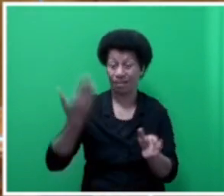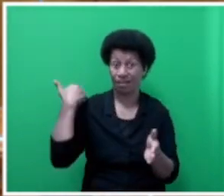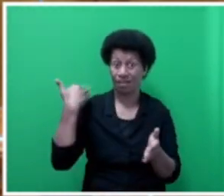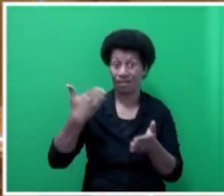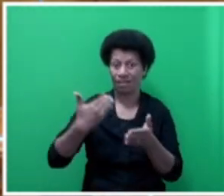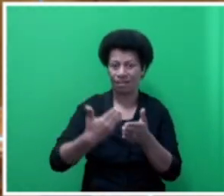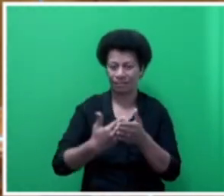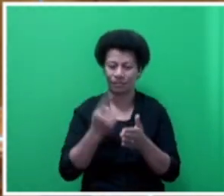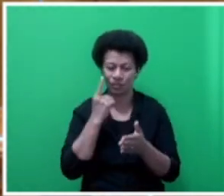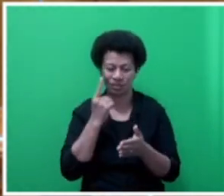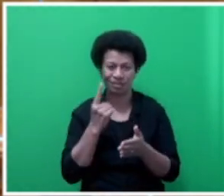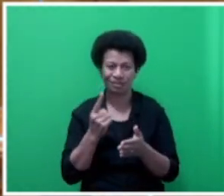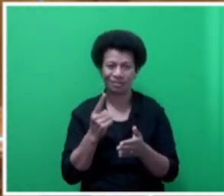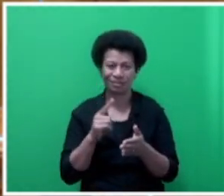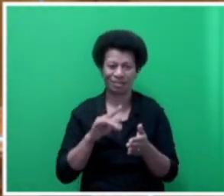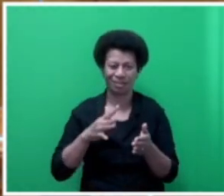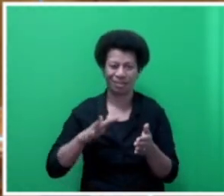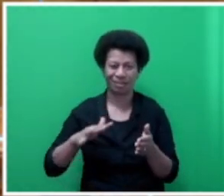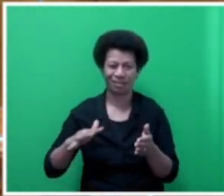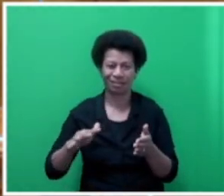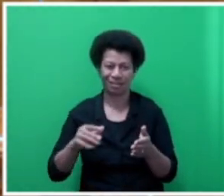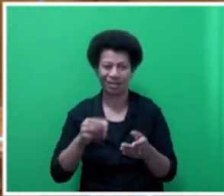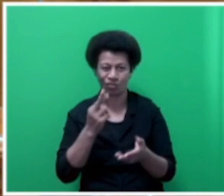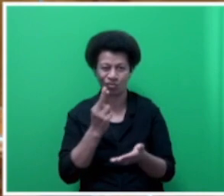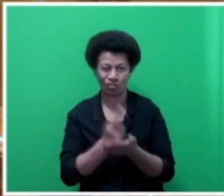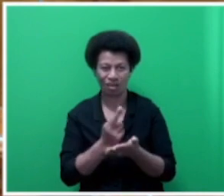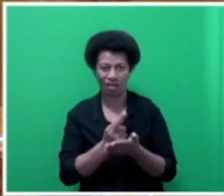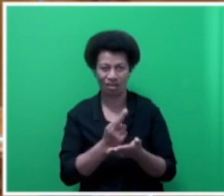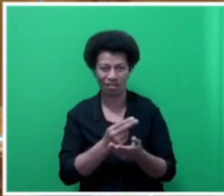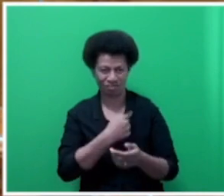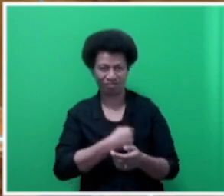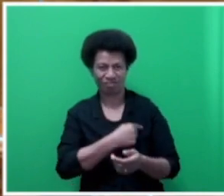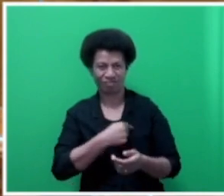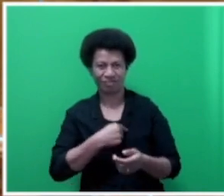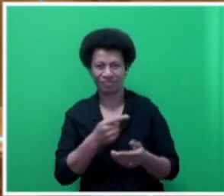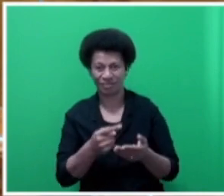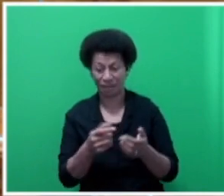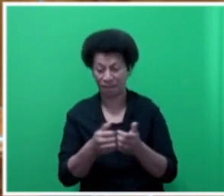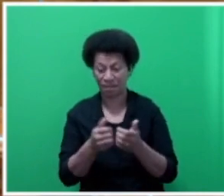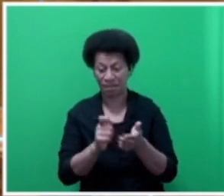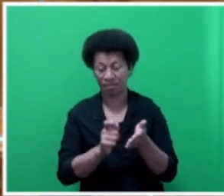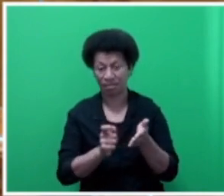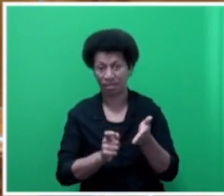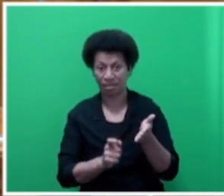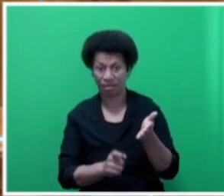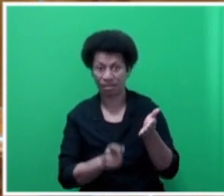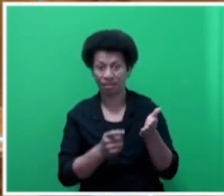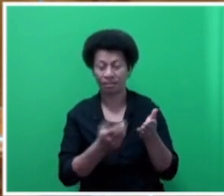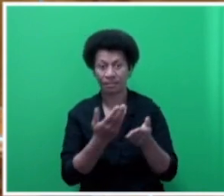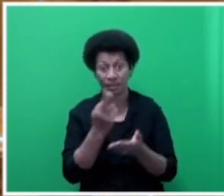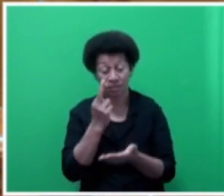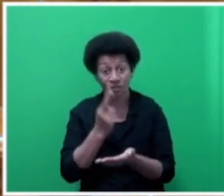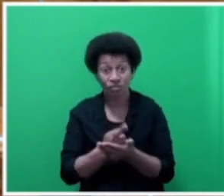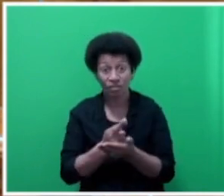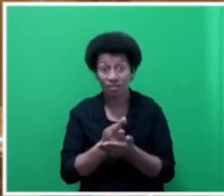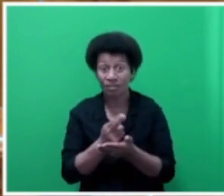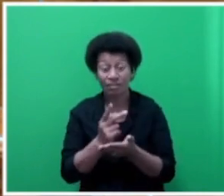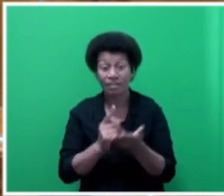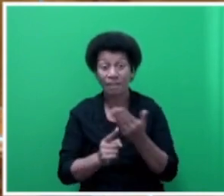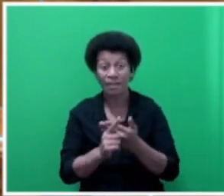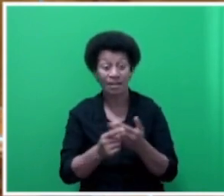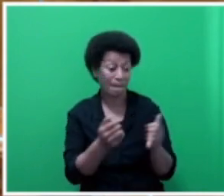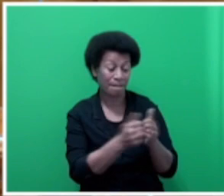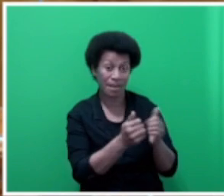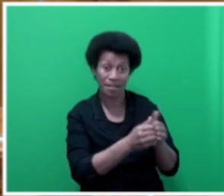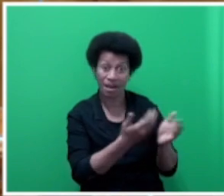of inconsistency in commitment outlined to fiscal framework and paper. In fiscal framework in paper is